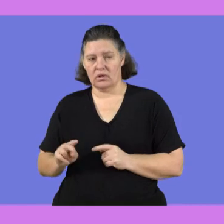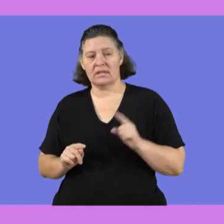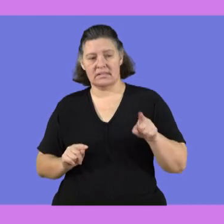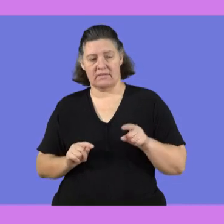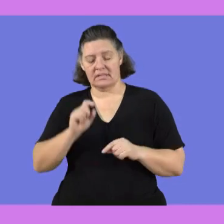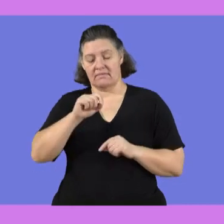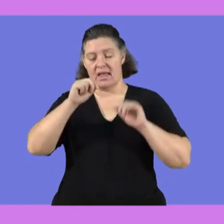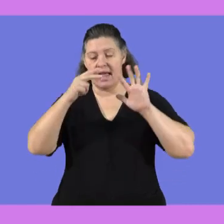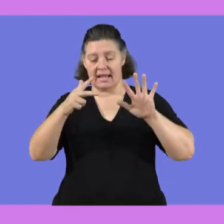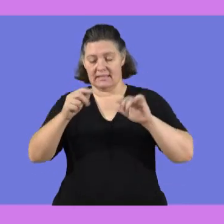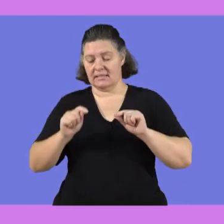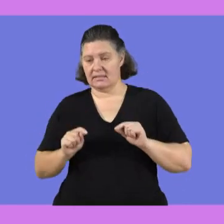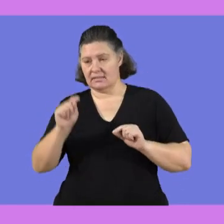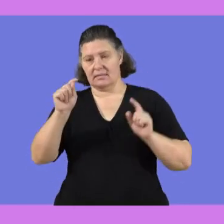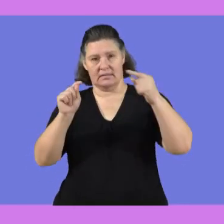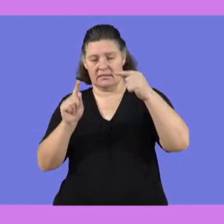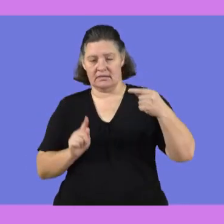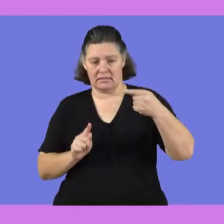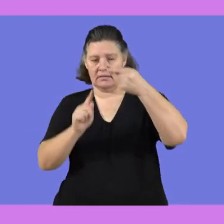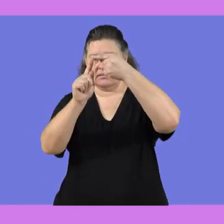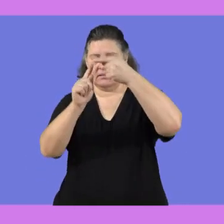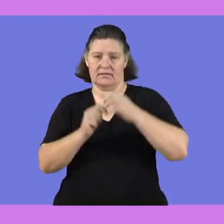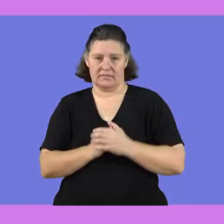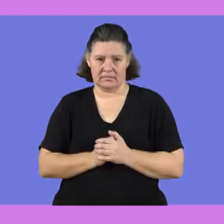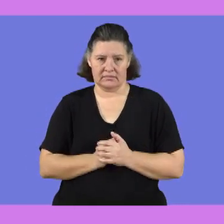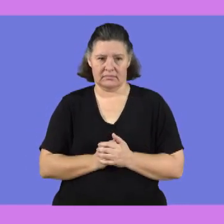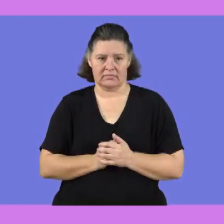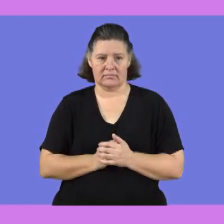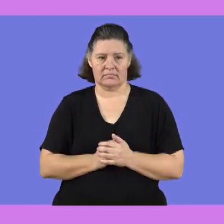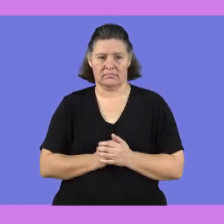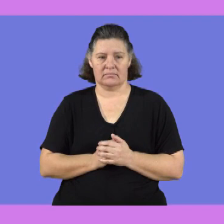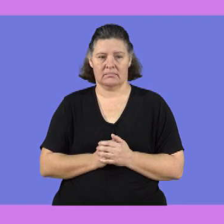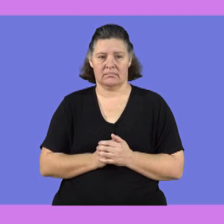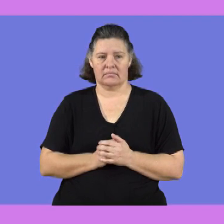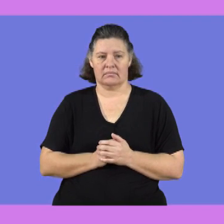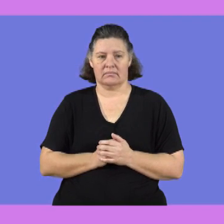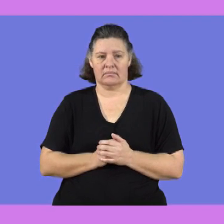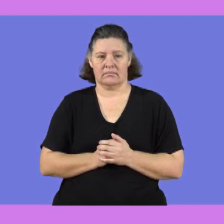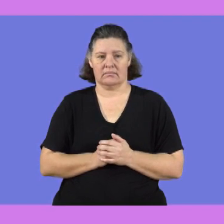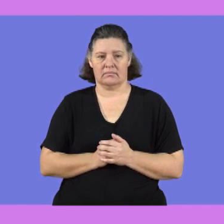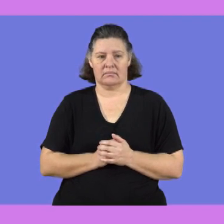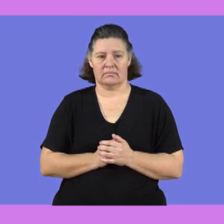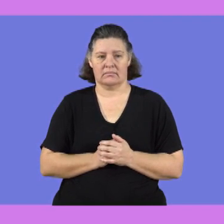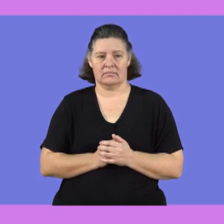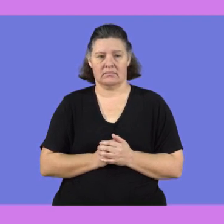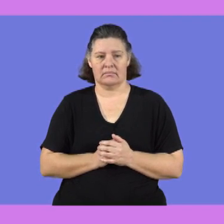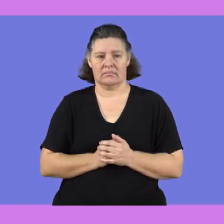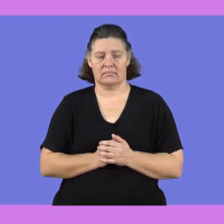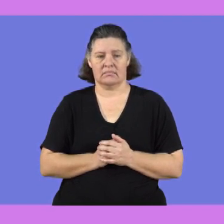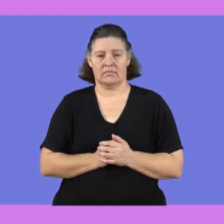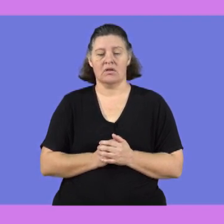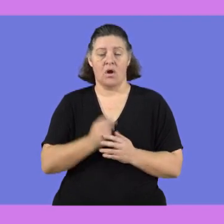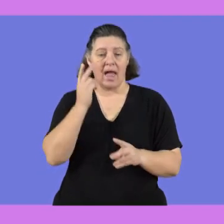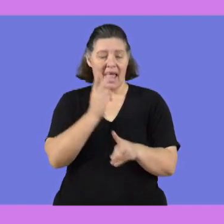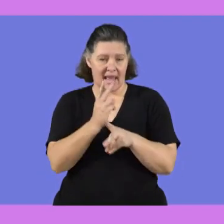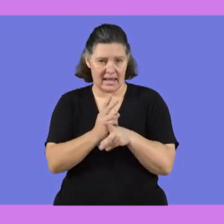because this is 5, we will have 6, 7, and then you have your 8. This is 5, 6,